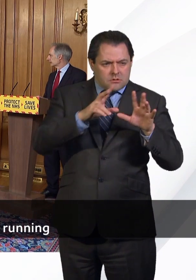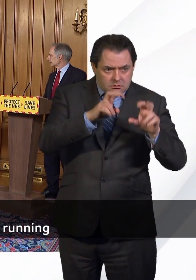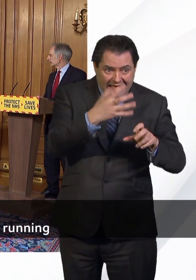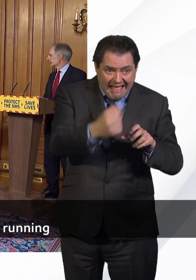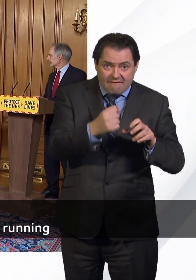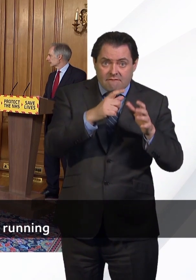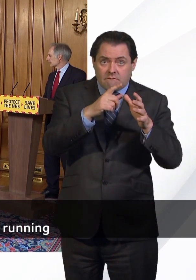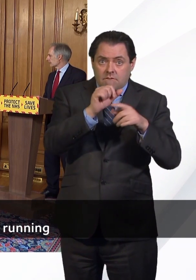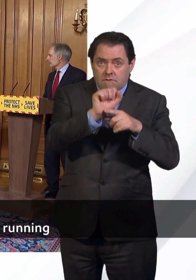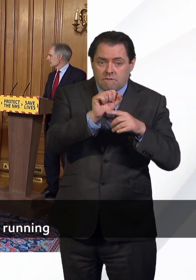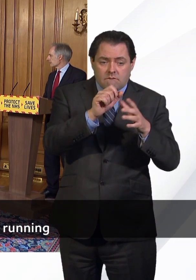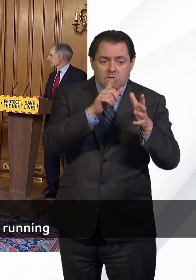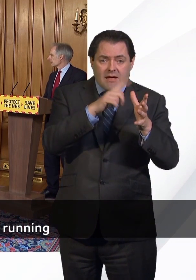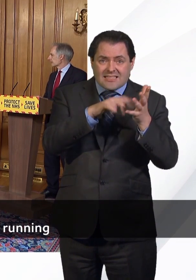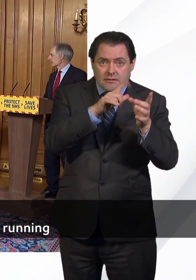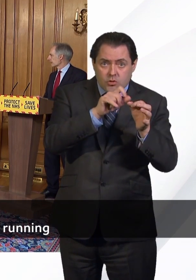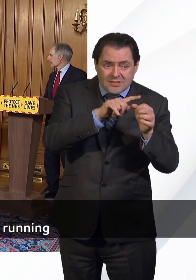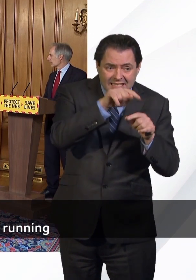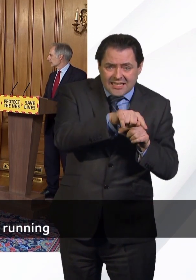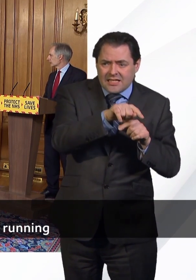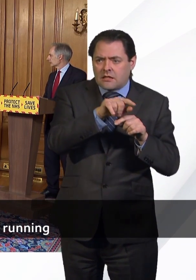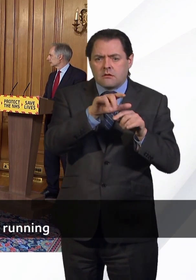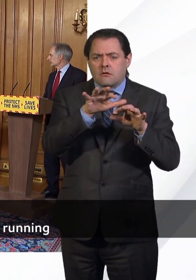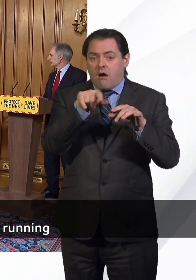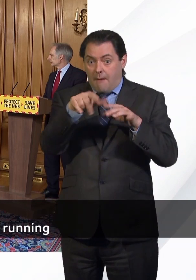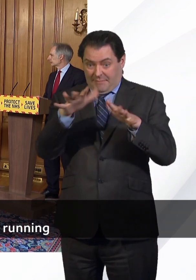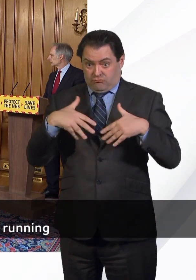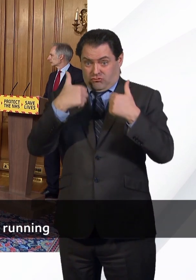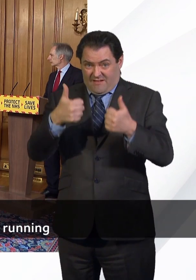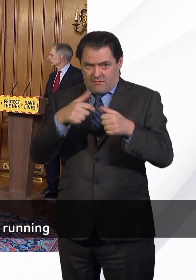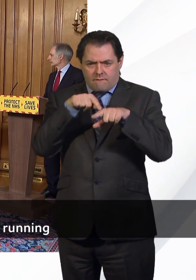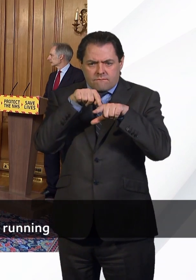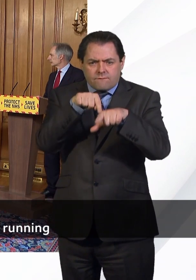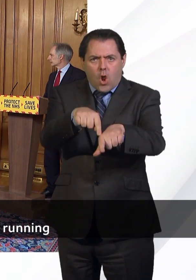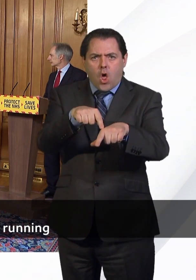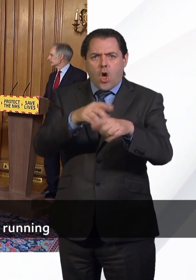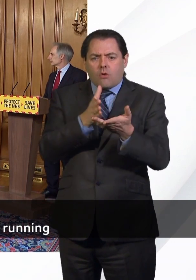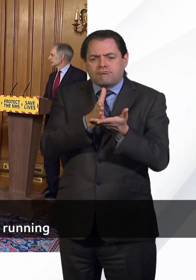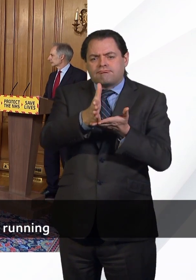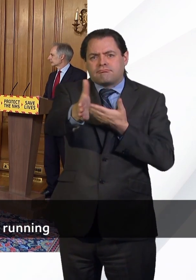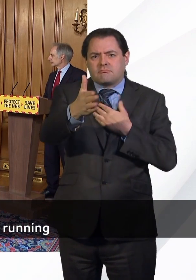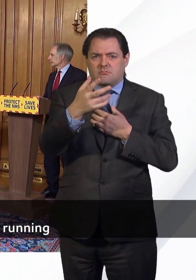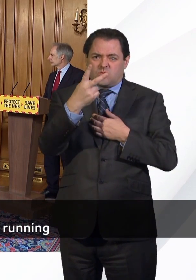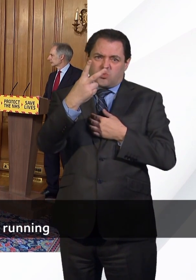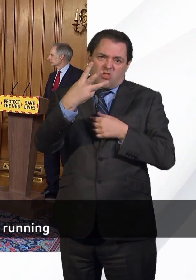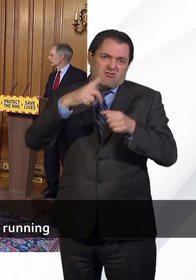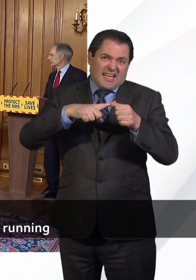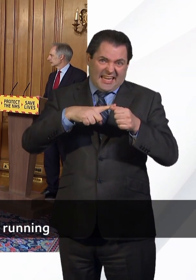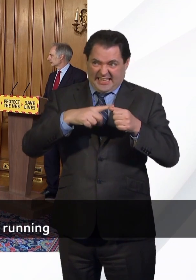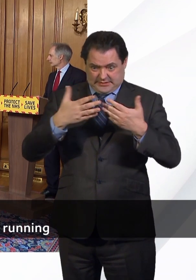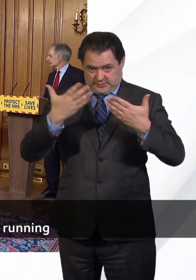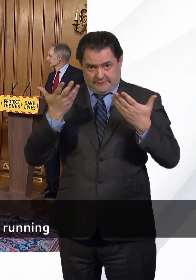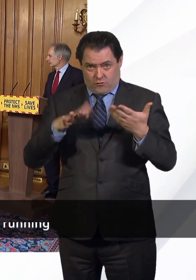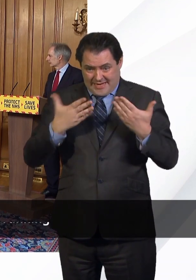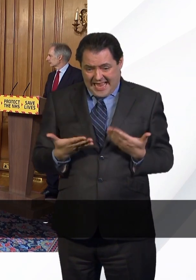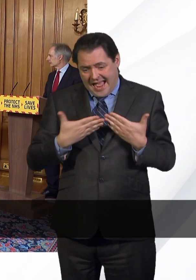to follow some people who've recovered for long periods of time into the future, at least a couple of years. And we will